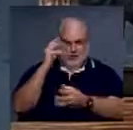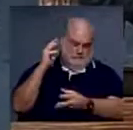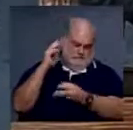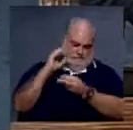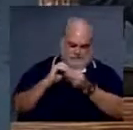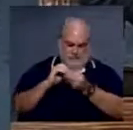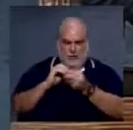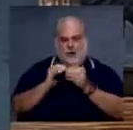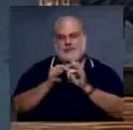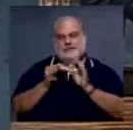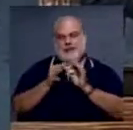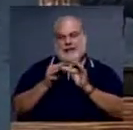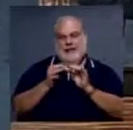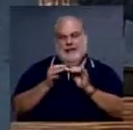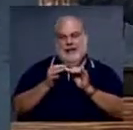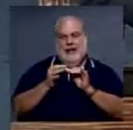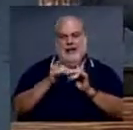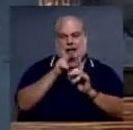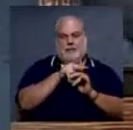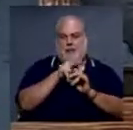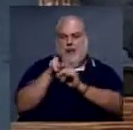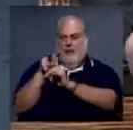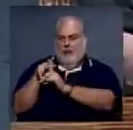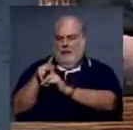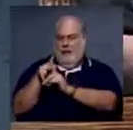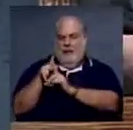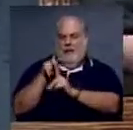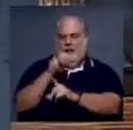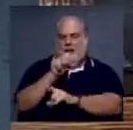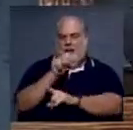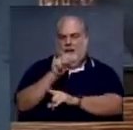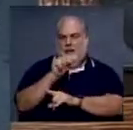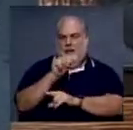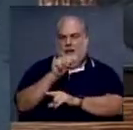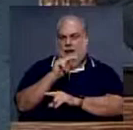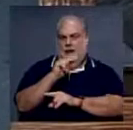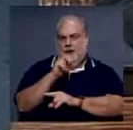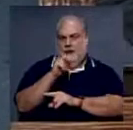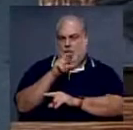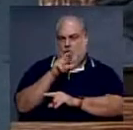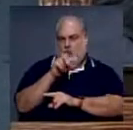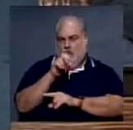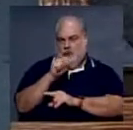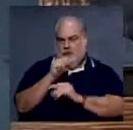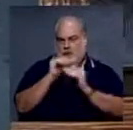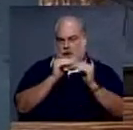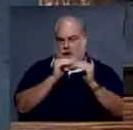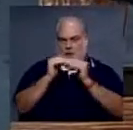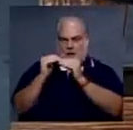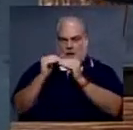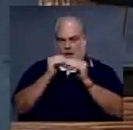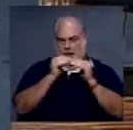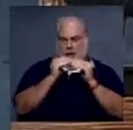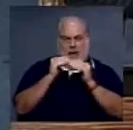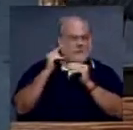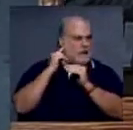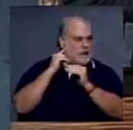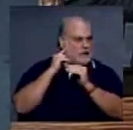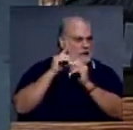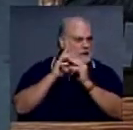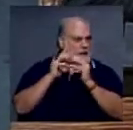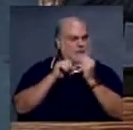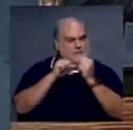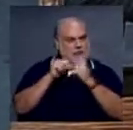to apply standards fairly. I've heard that there's Lots of influence behind